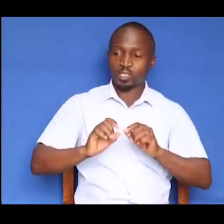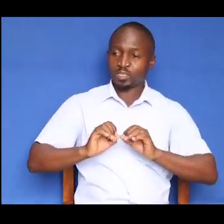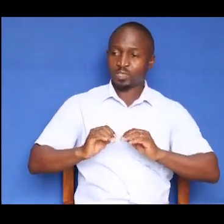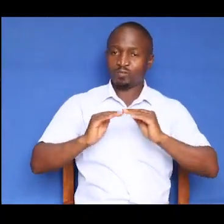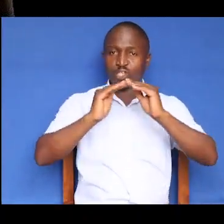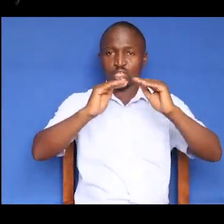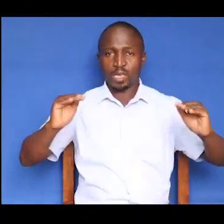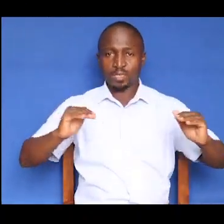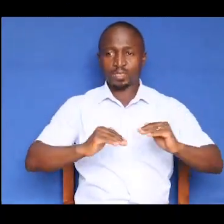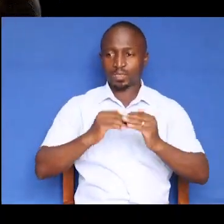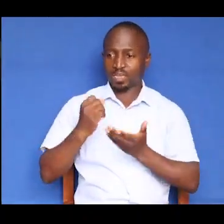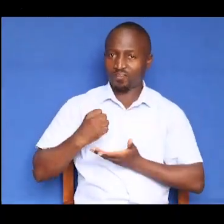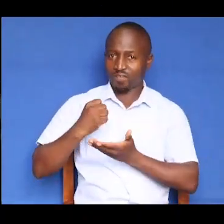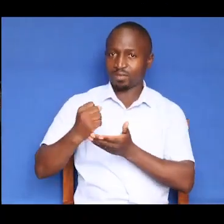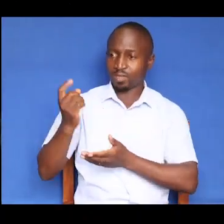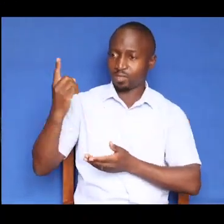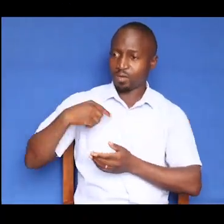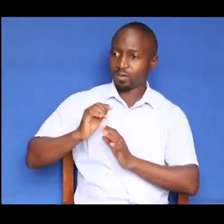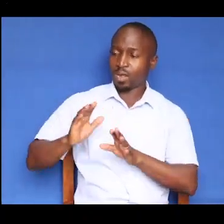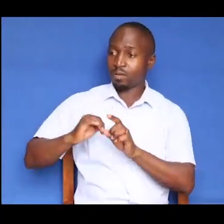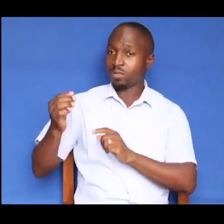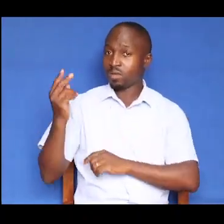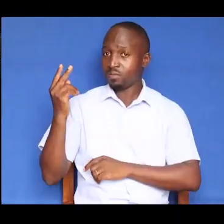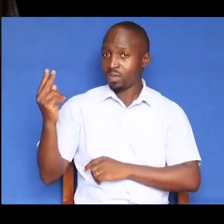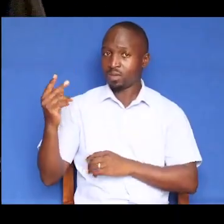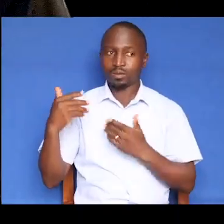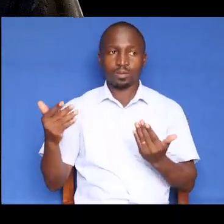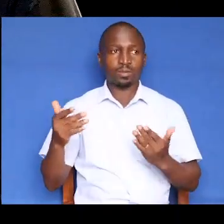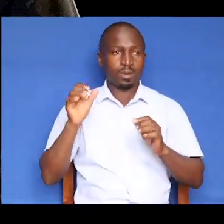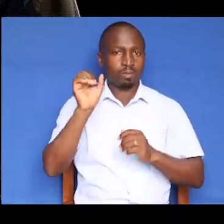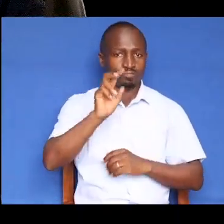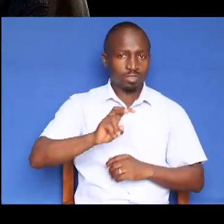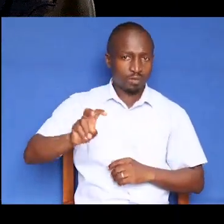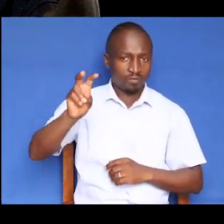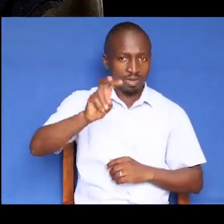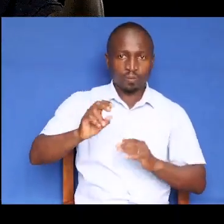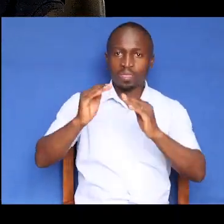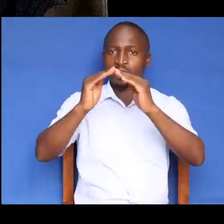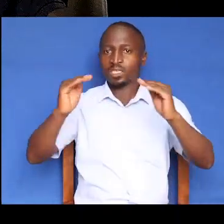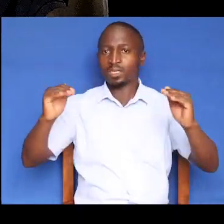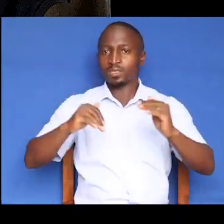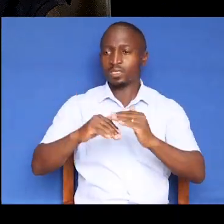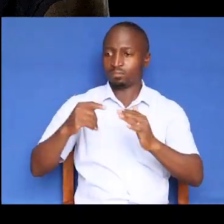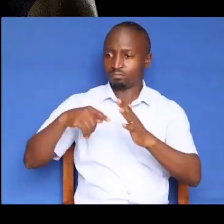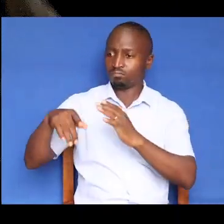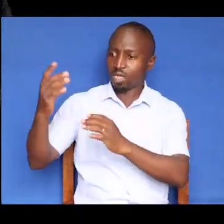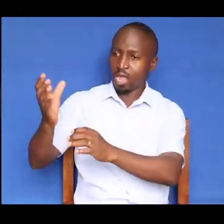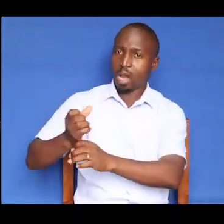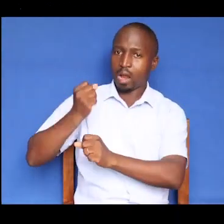investment, which is 200. So we need to compute change in income.